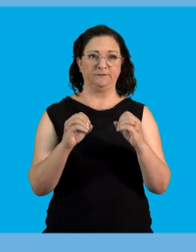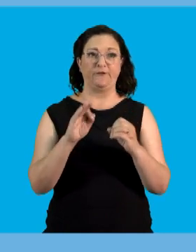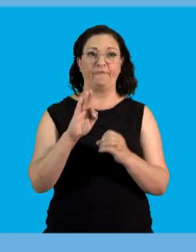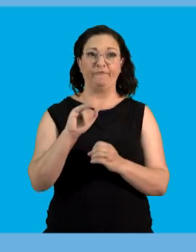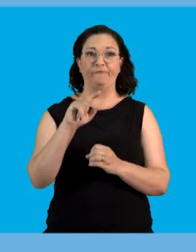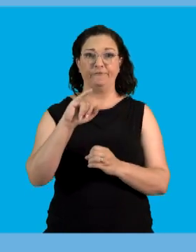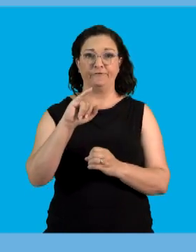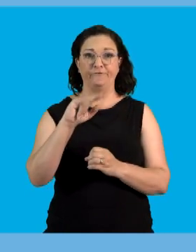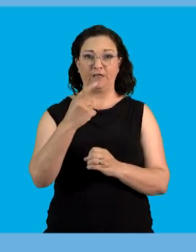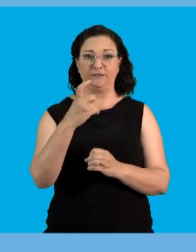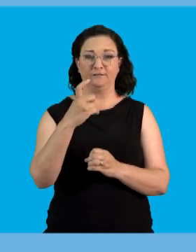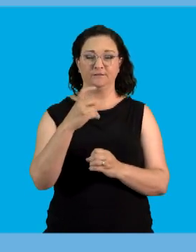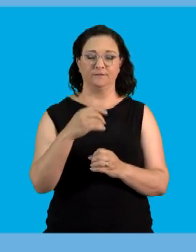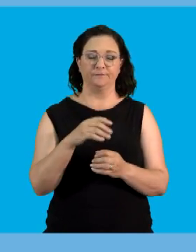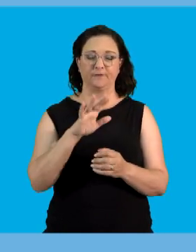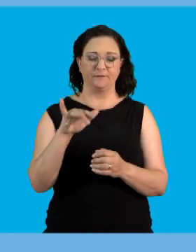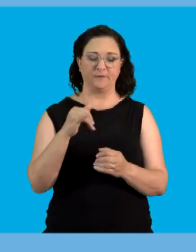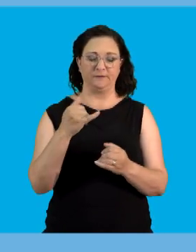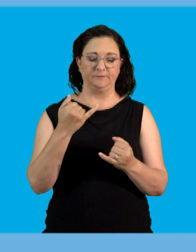they are fixed.